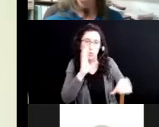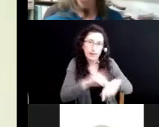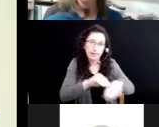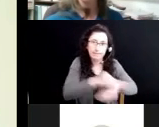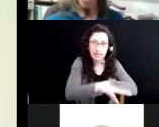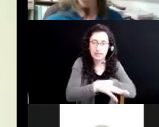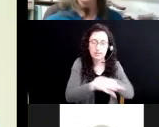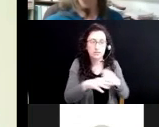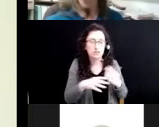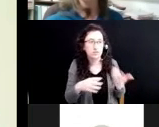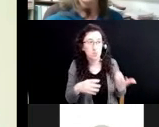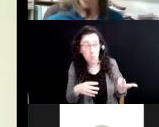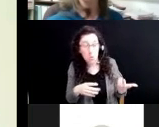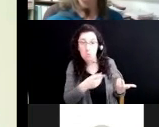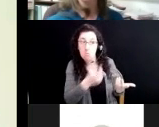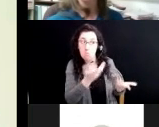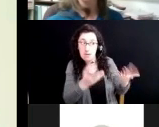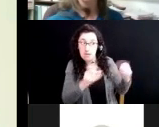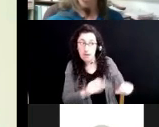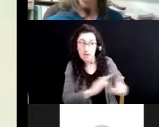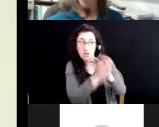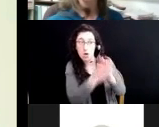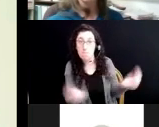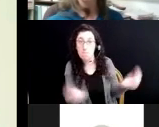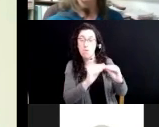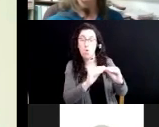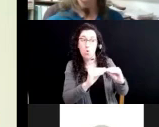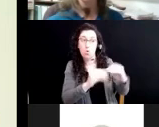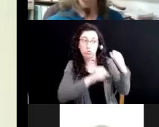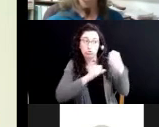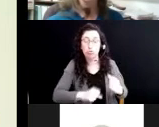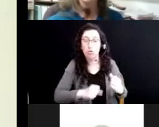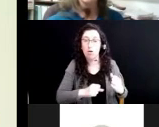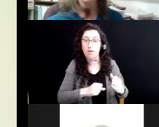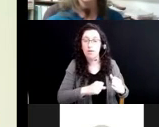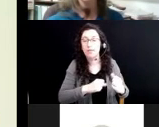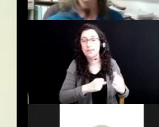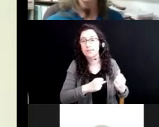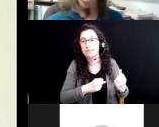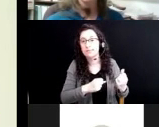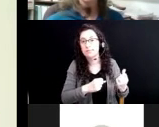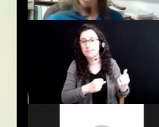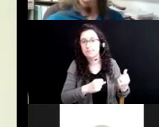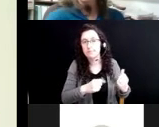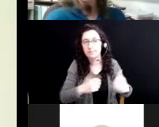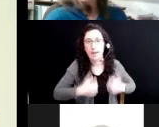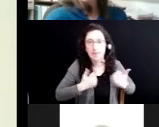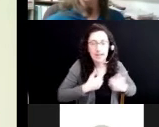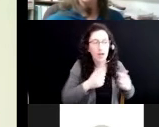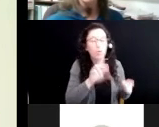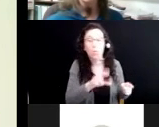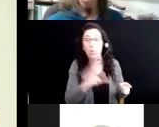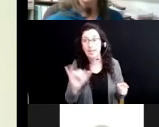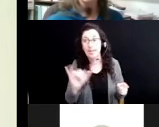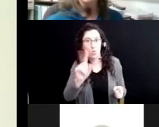willing to create enhanced habitat, like where your structures are, your roads, your utilities, other